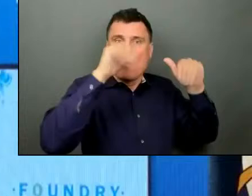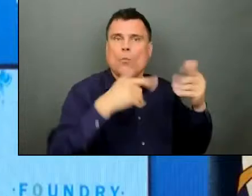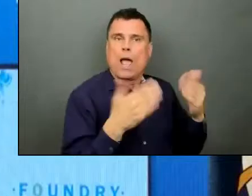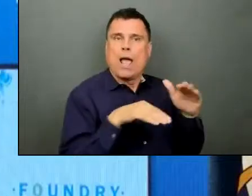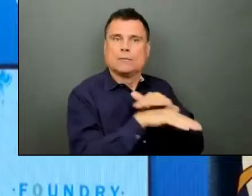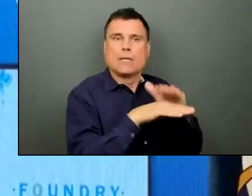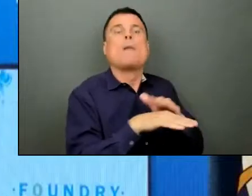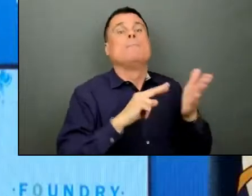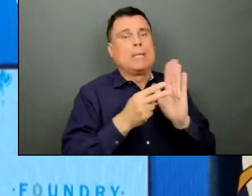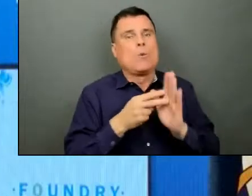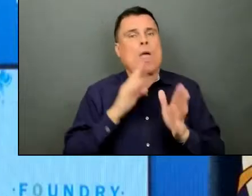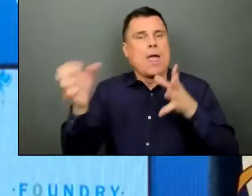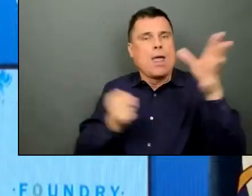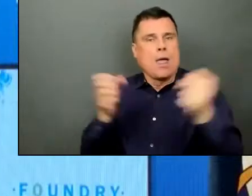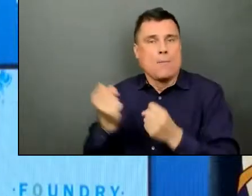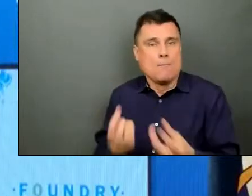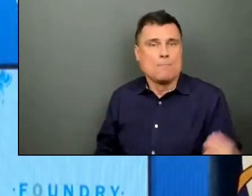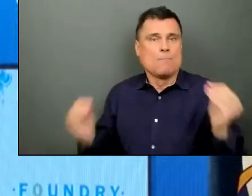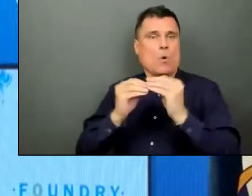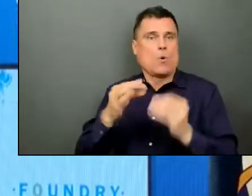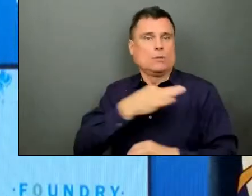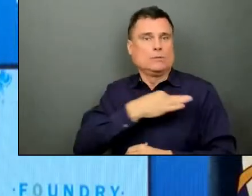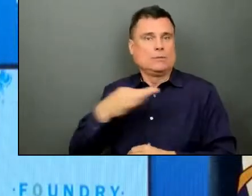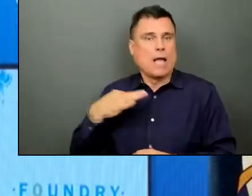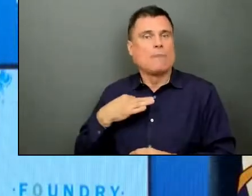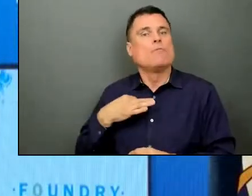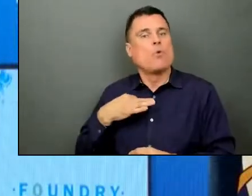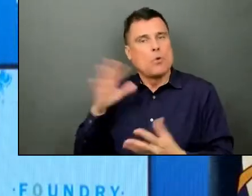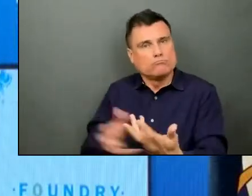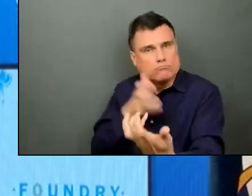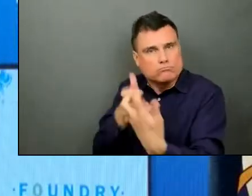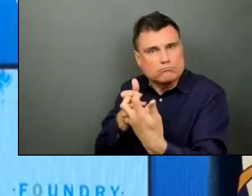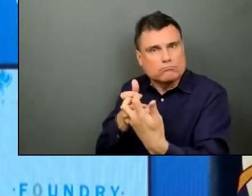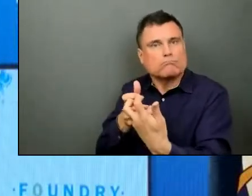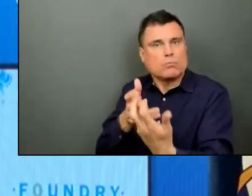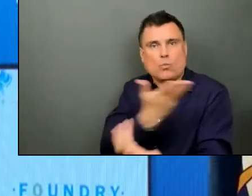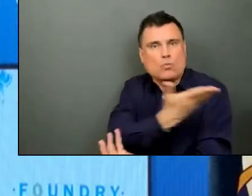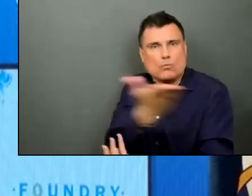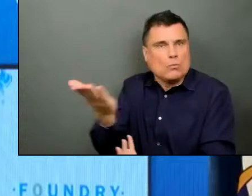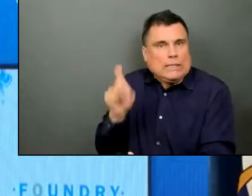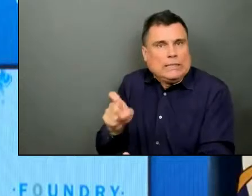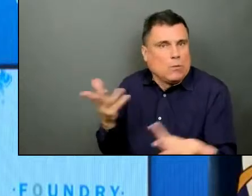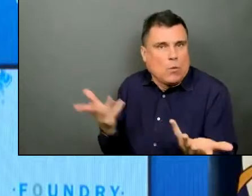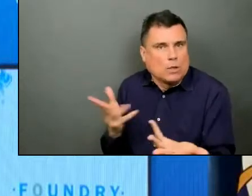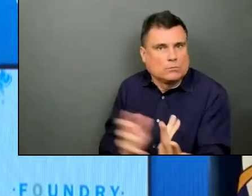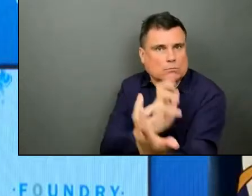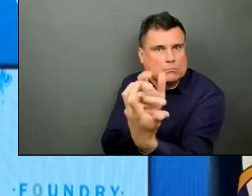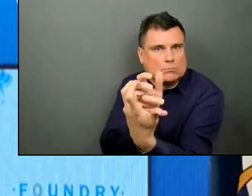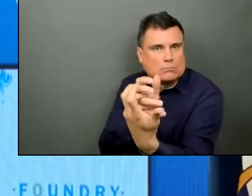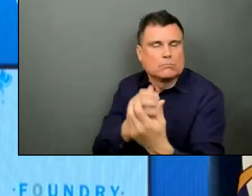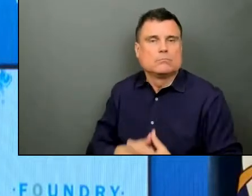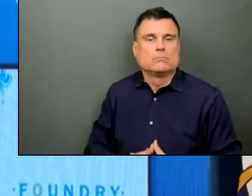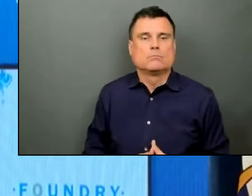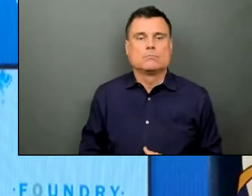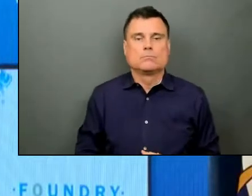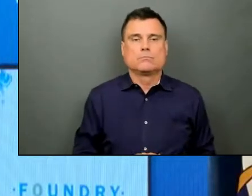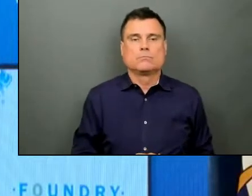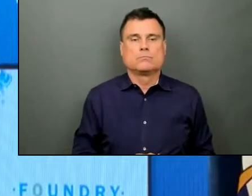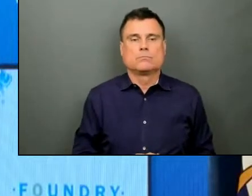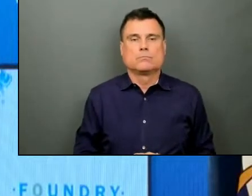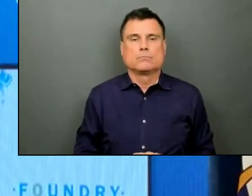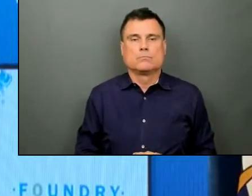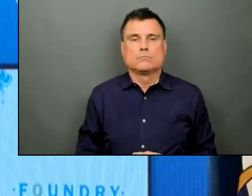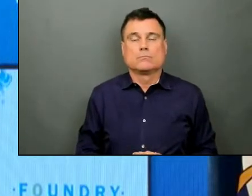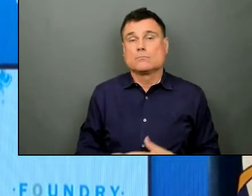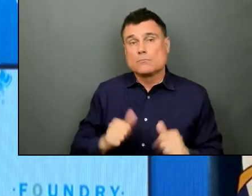Mary, did you have a follow-up? Yeah, thanks. I'm wondering if this app will be promoted to or